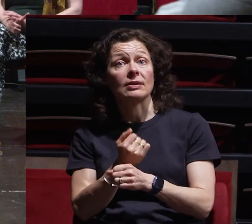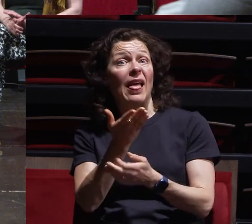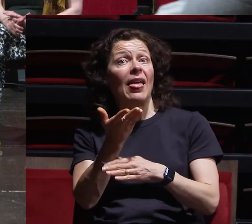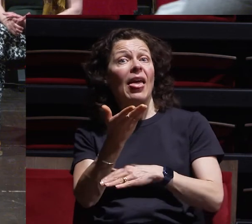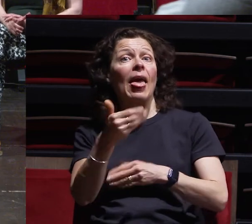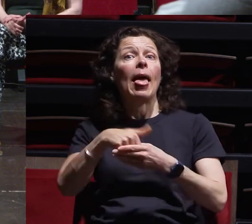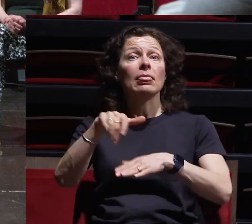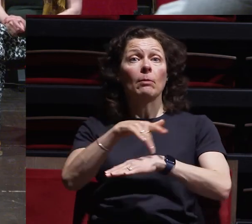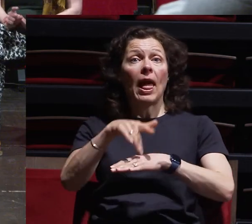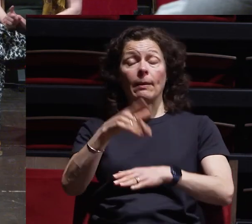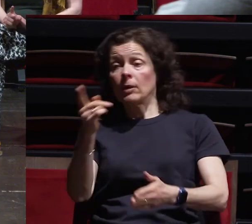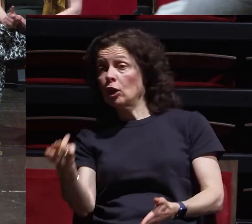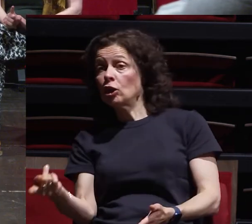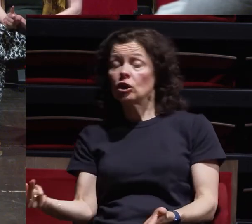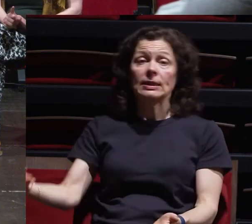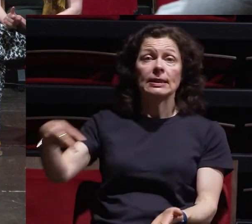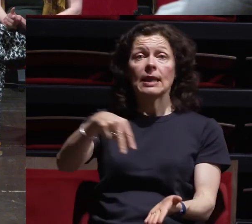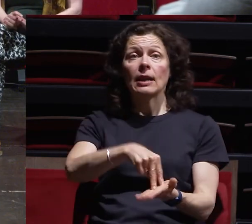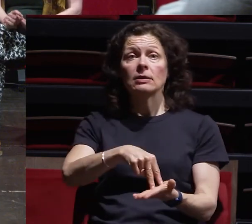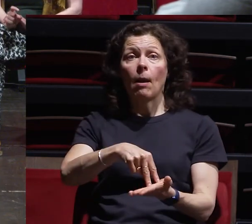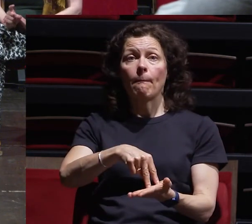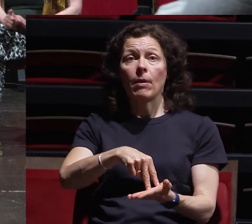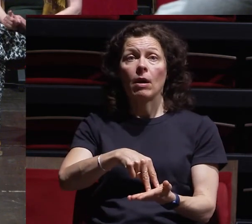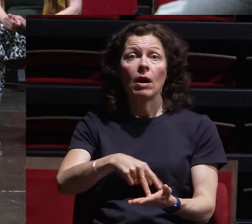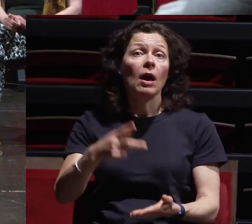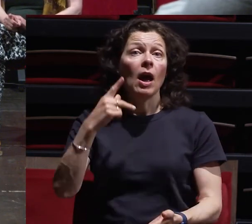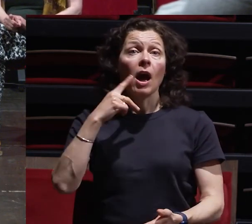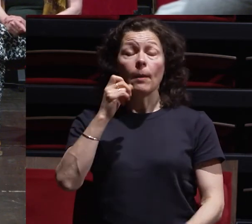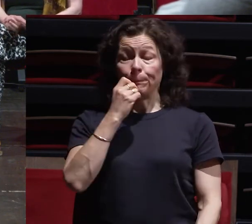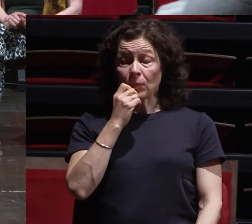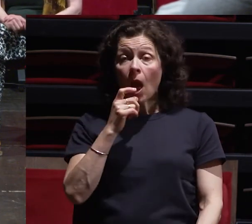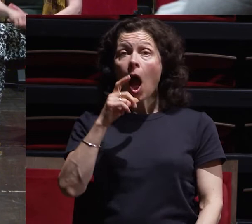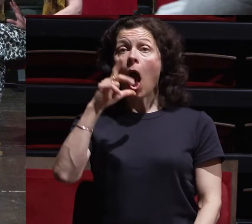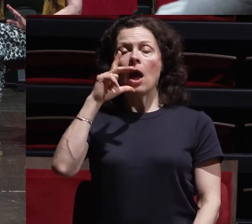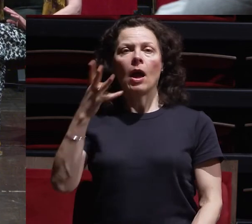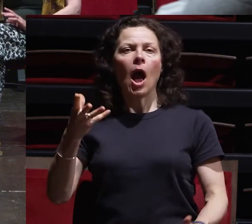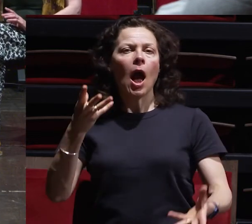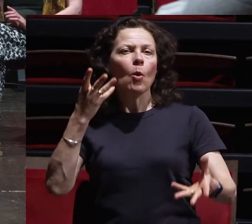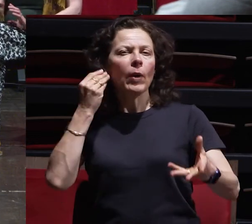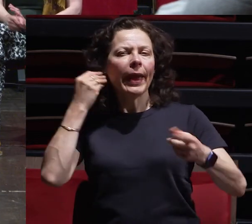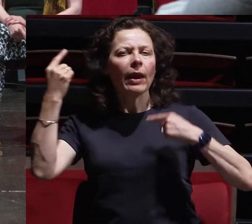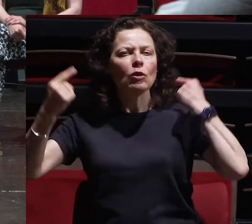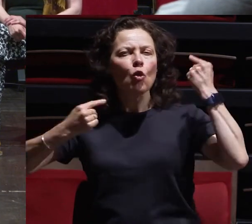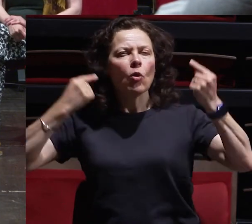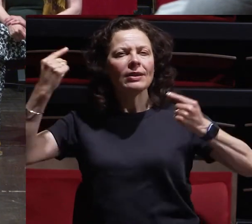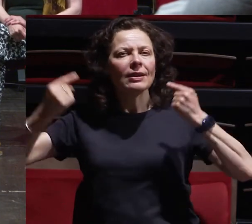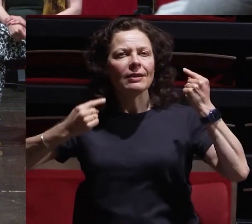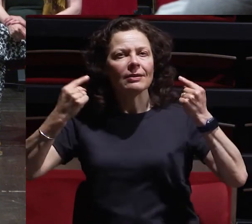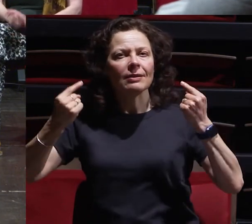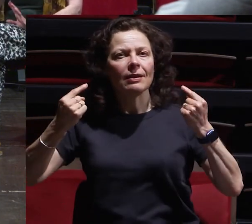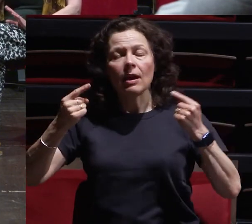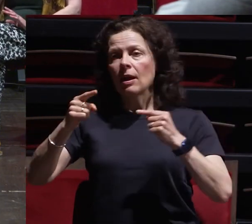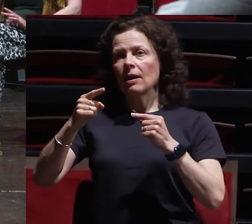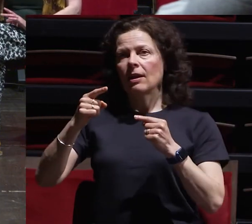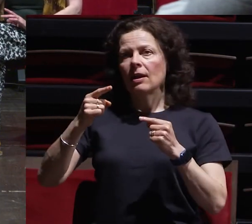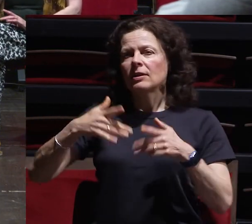What she does in the play is she stands up, she opens her mouth, and we hear a soundscape of war. So